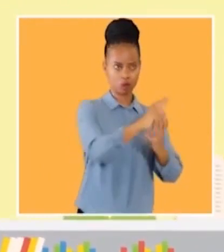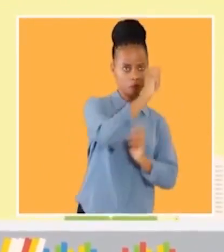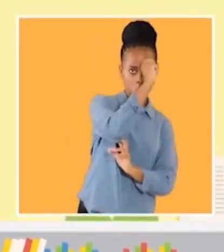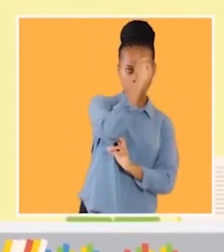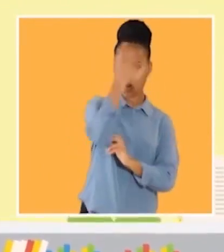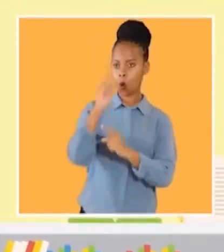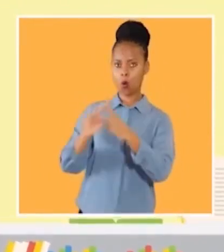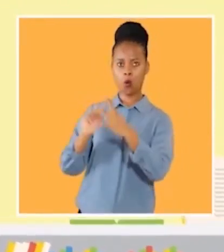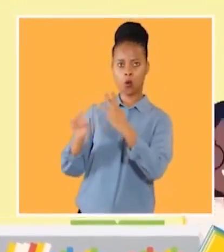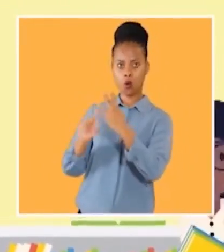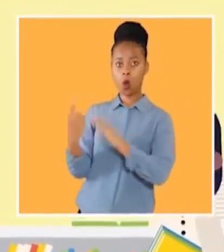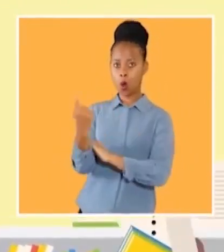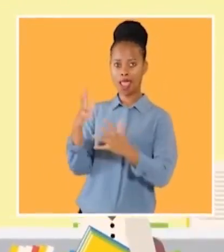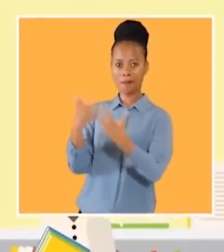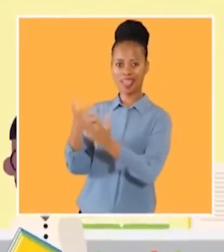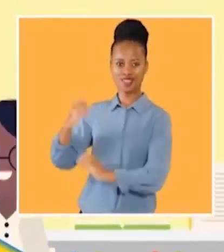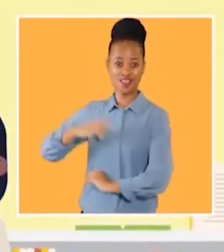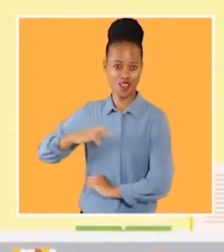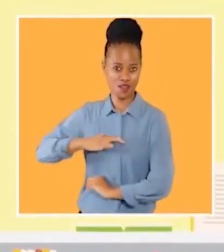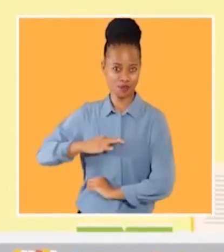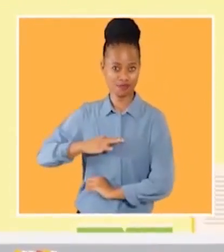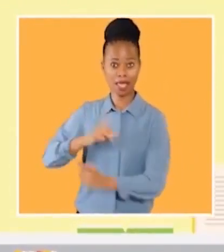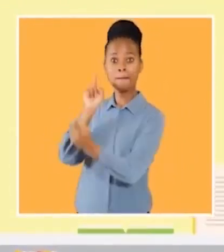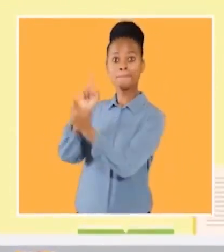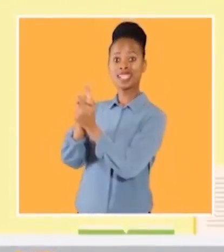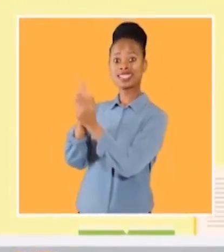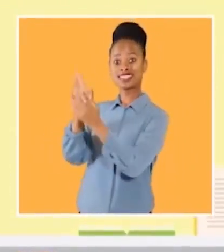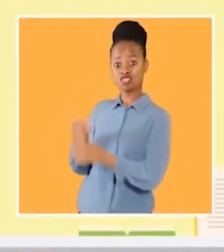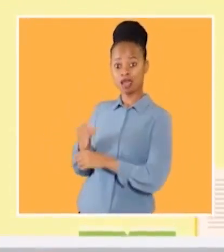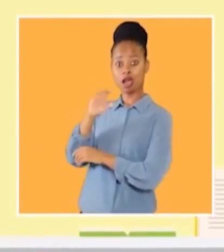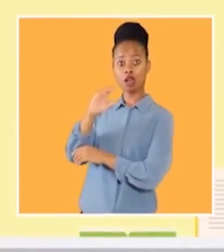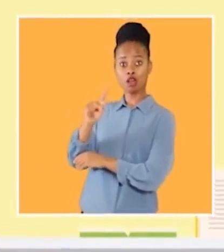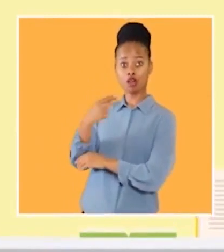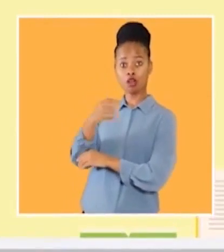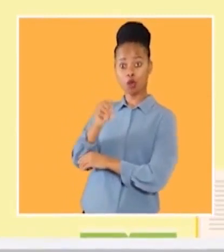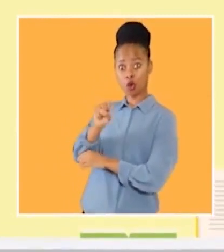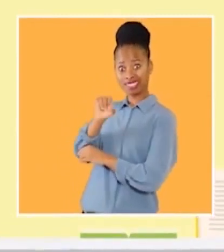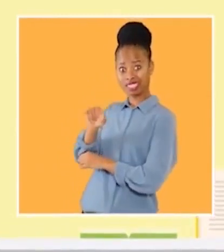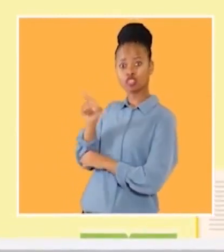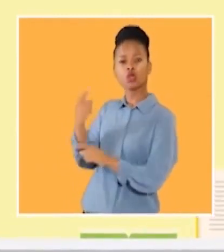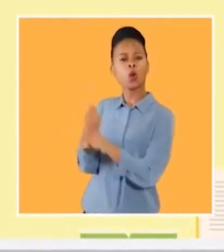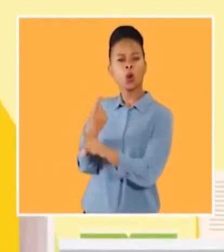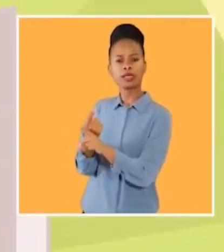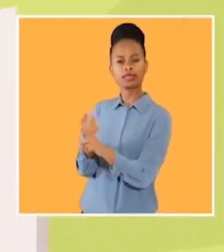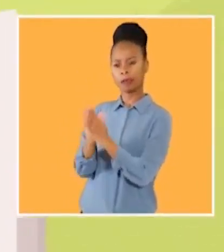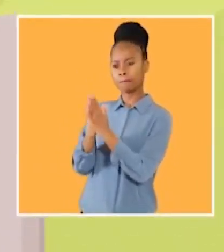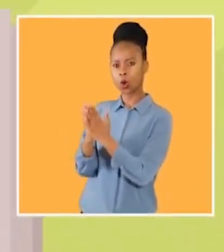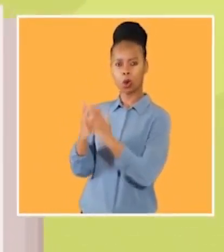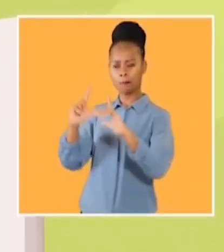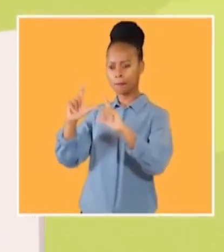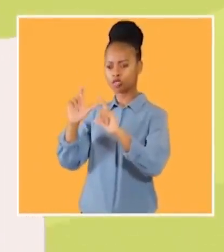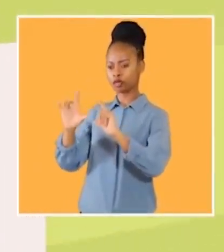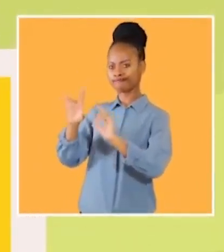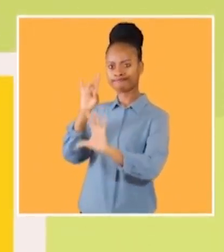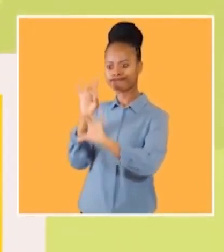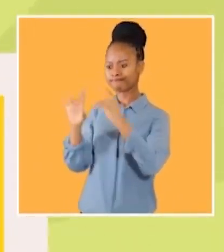for one sex. Meet Teacher Kosi. She chooses pictures and stories carefully. She